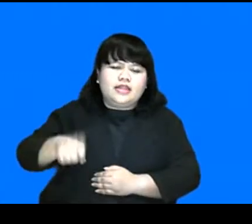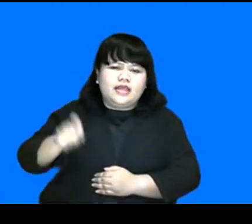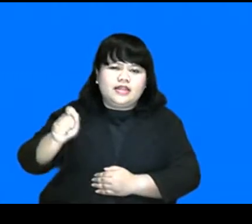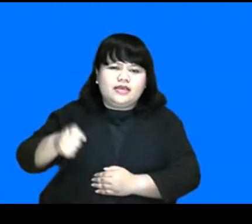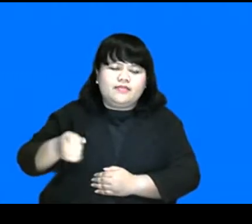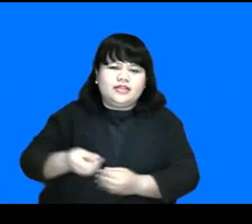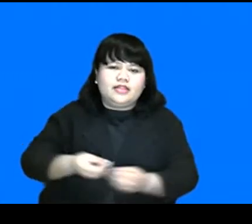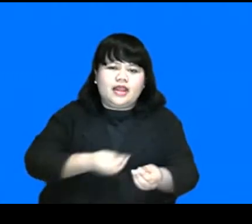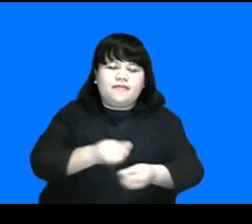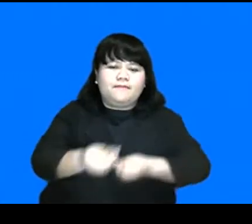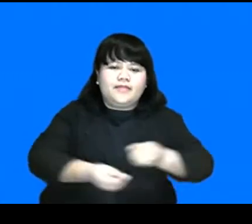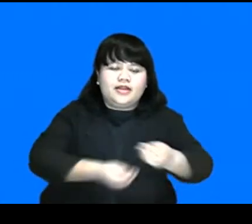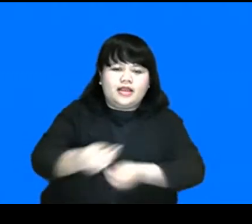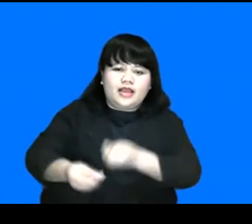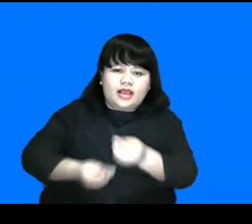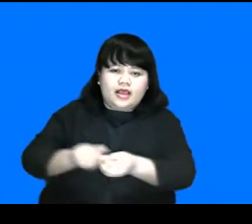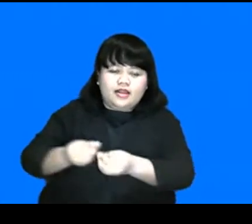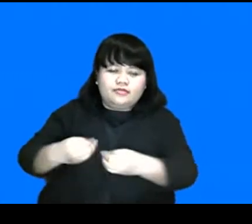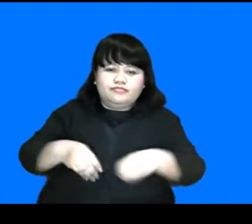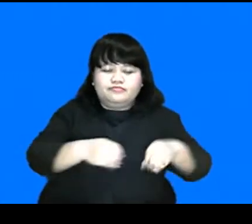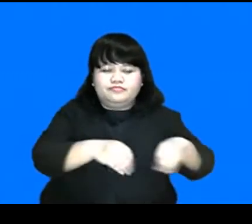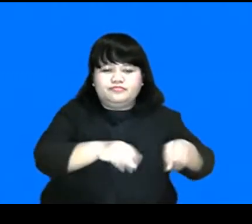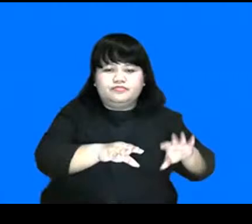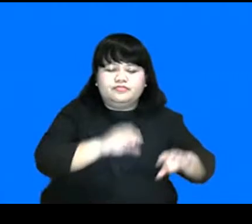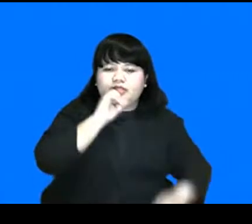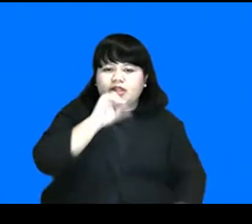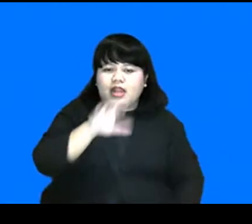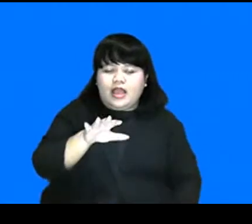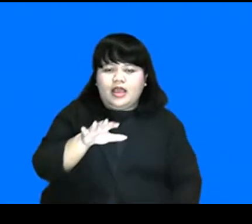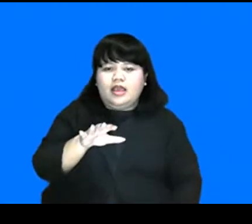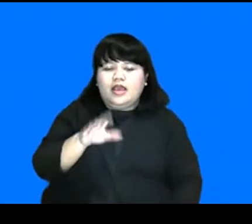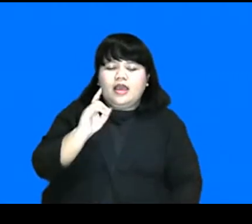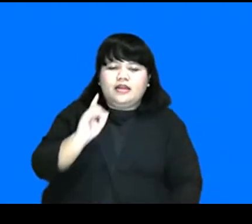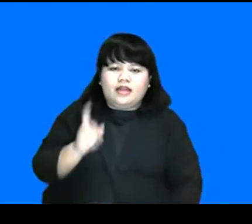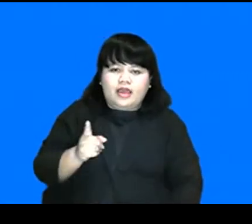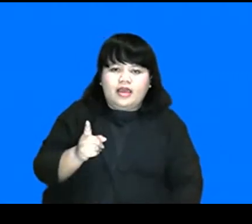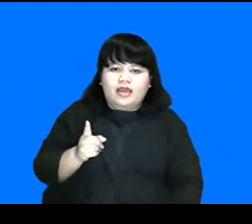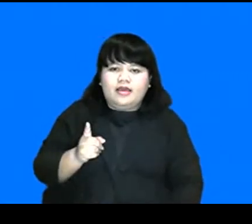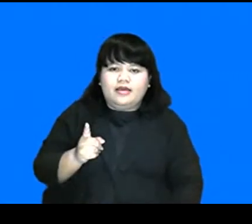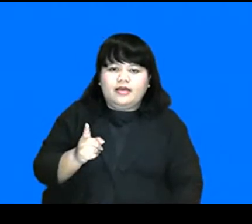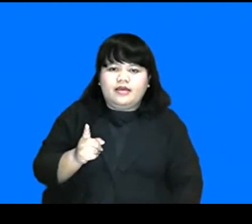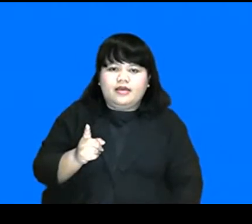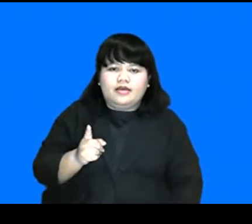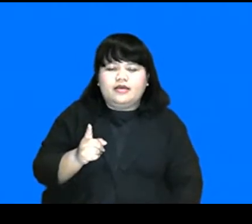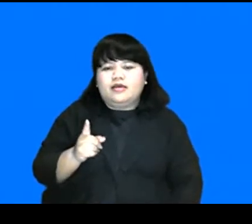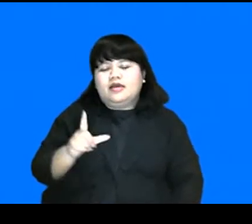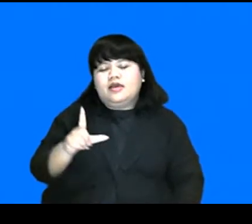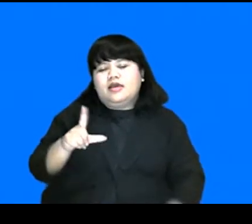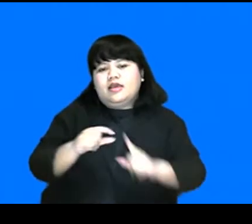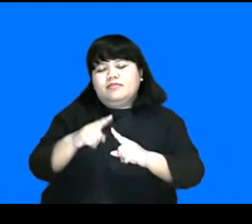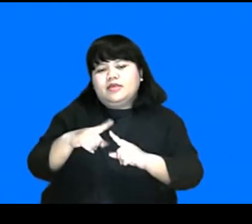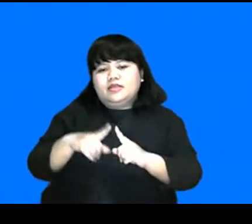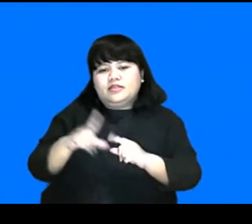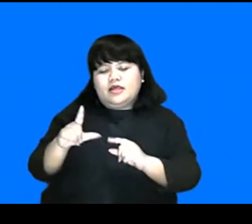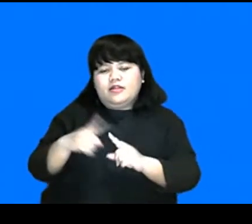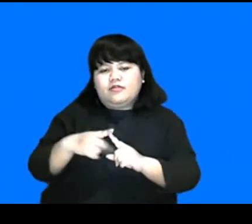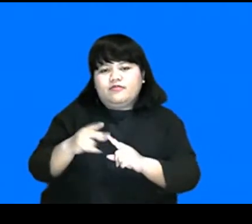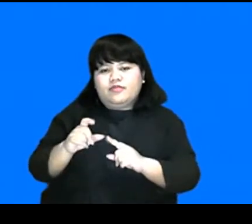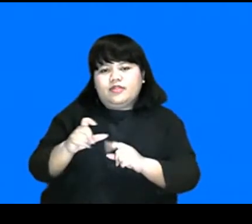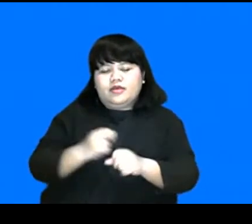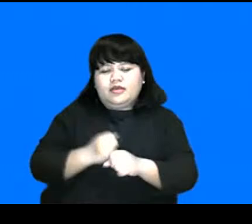there's going to be capital flight if we do that. So, but of course, we know that that's not the case. Yeah, when we just discussed about that. And